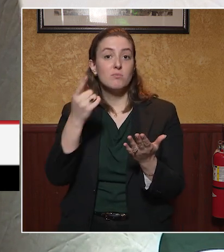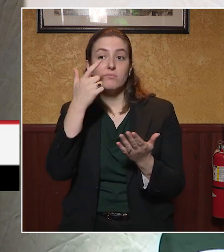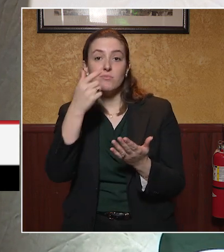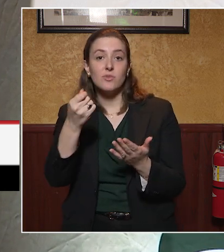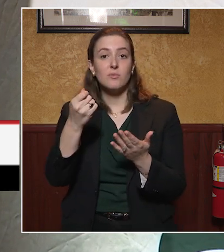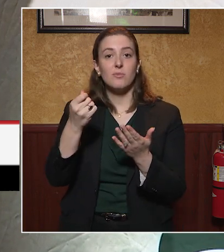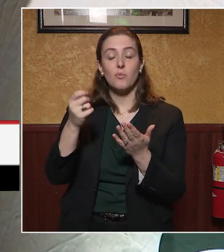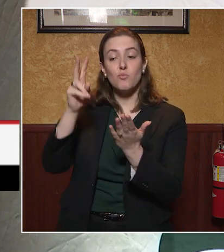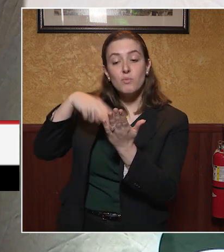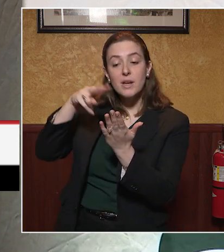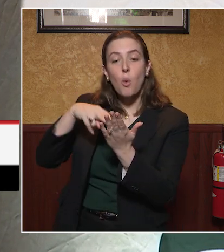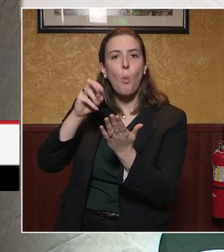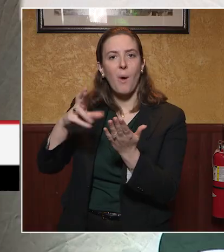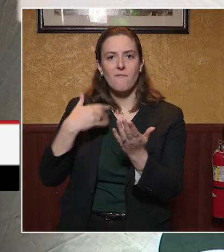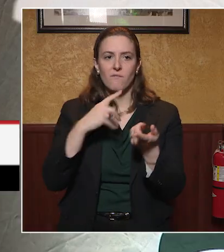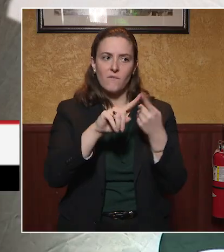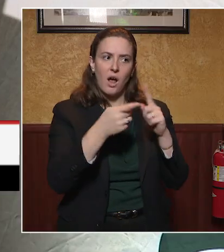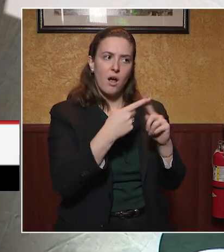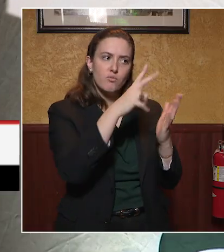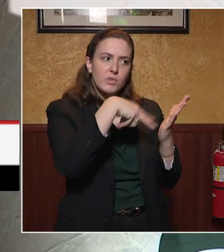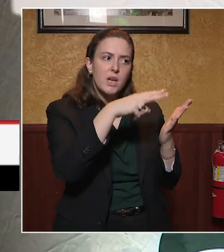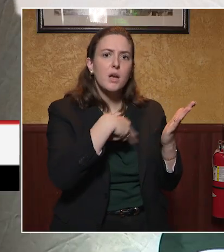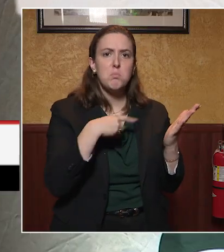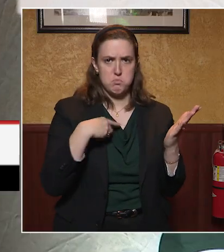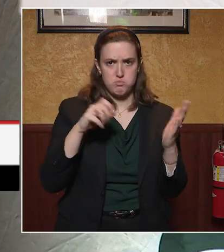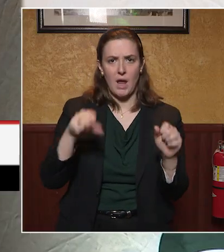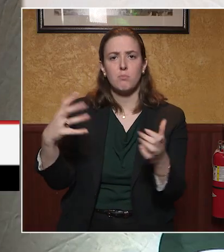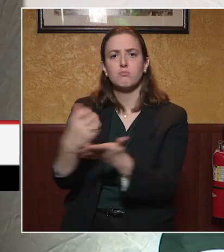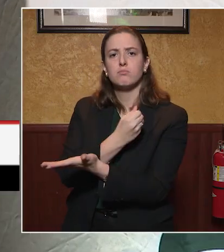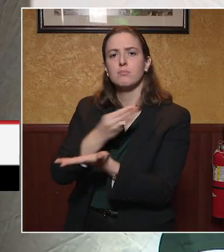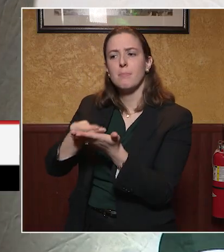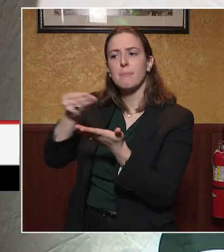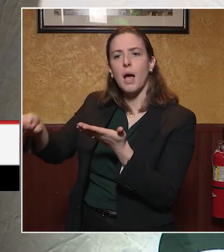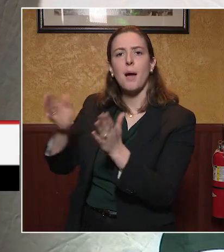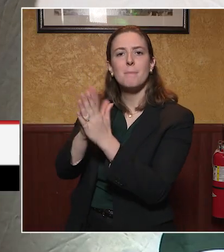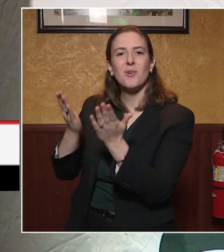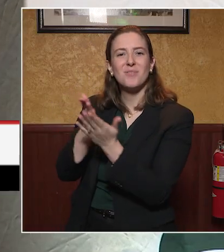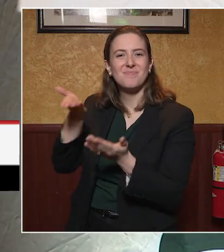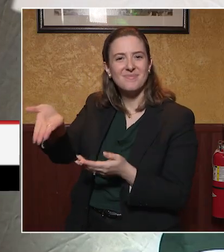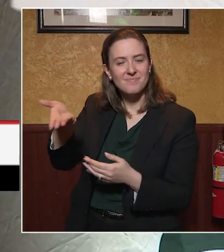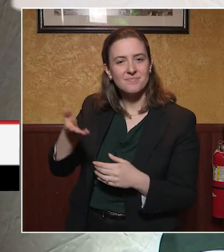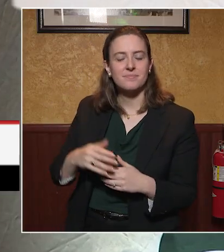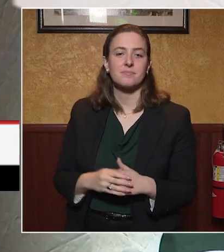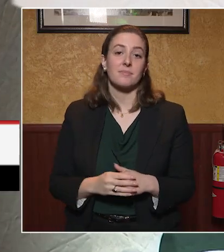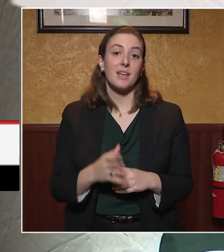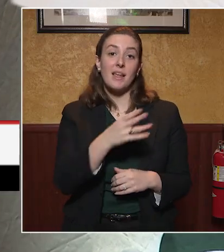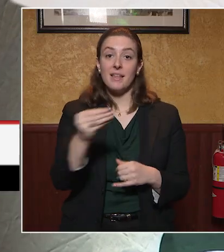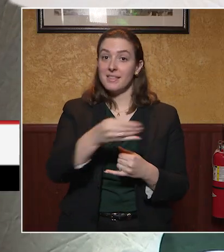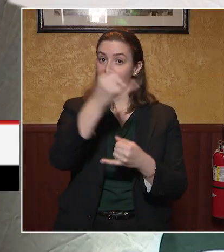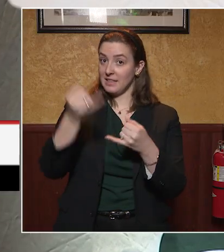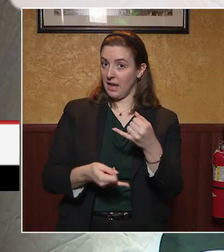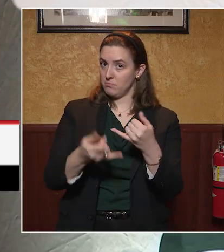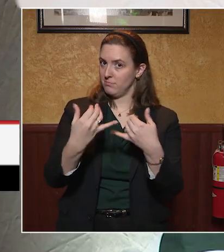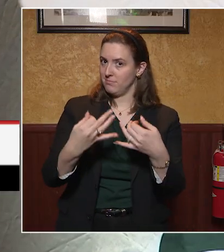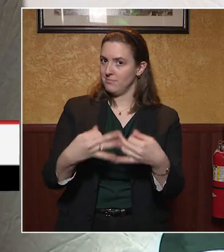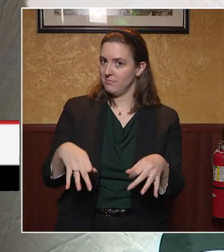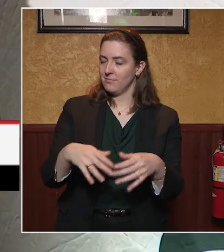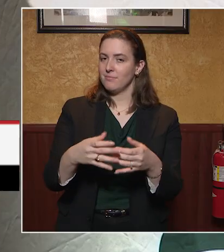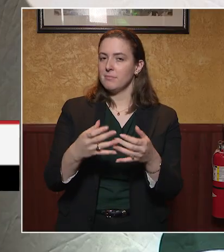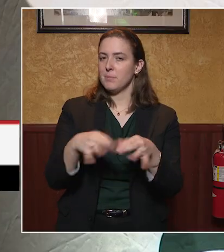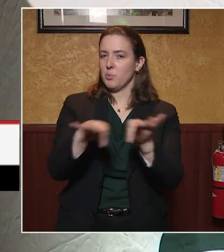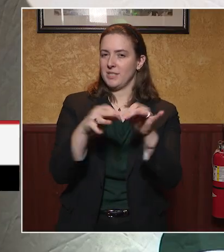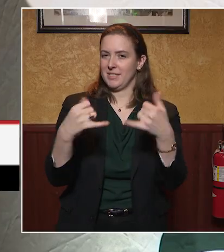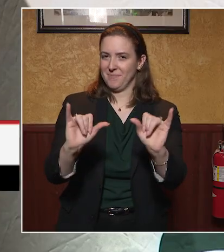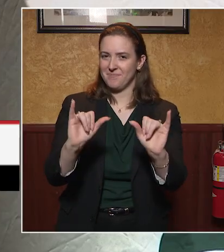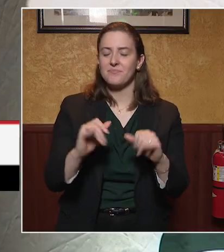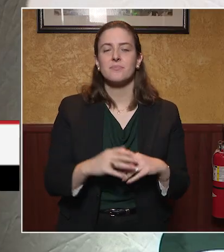thank you to DCPL and Mahogany Books. And last but certainly not least, I want to say a major, major thank you to my friend